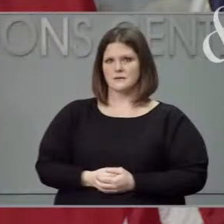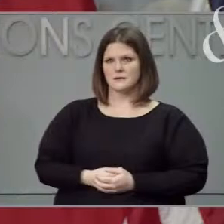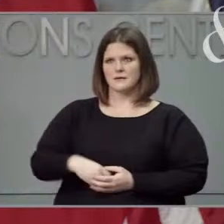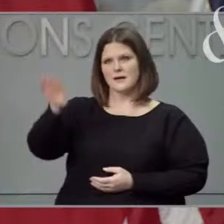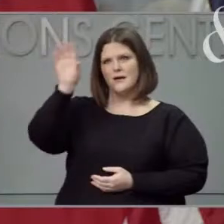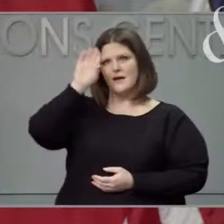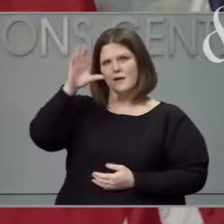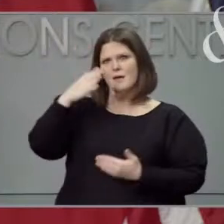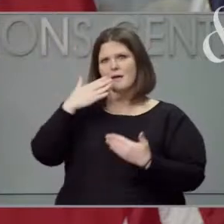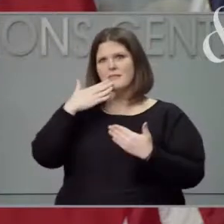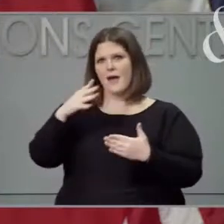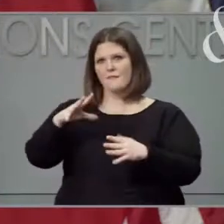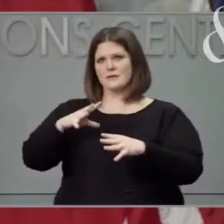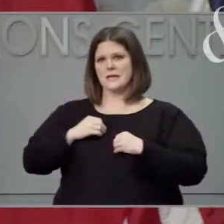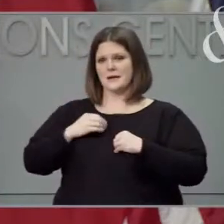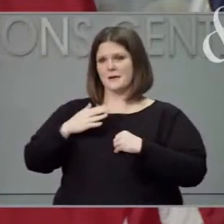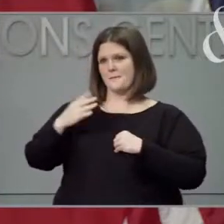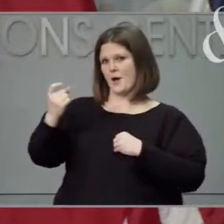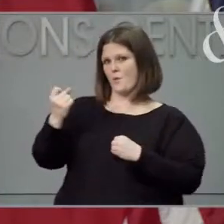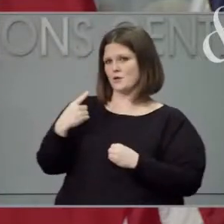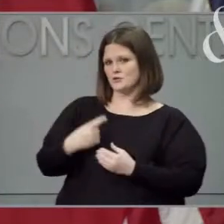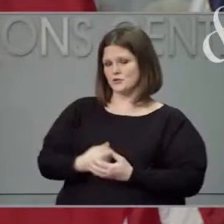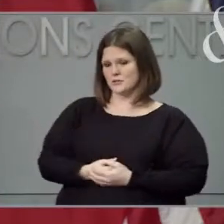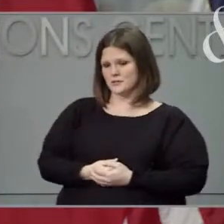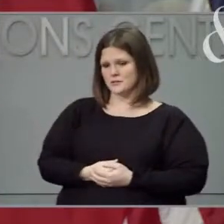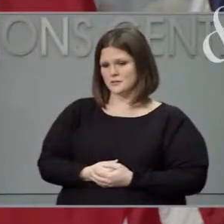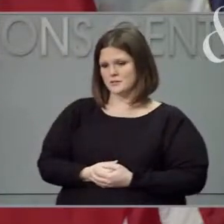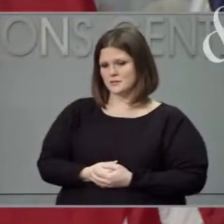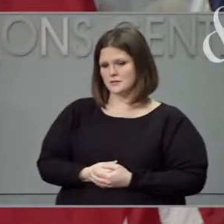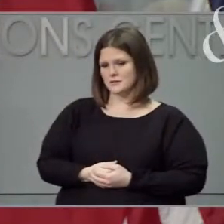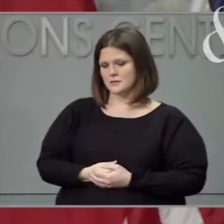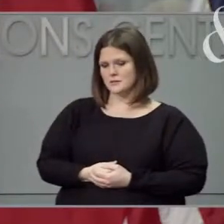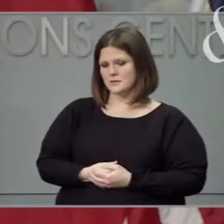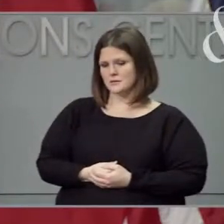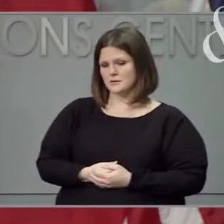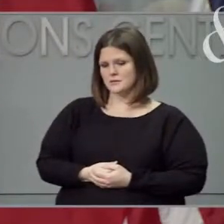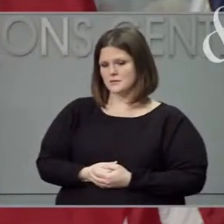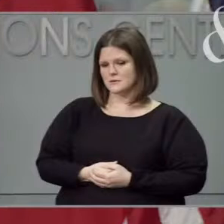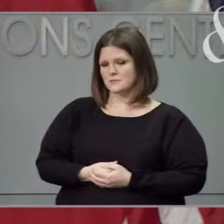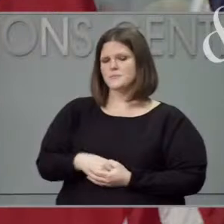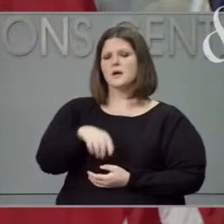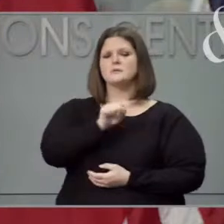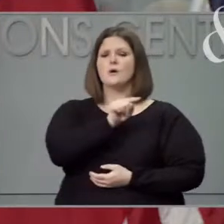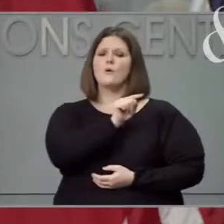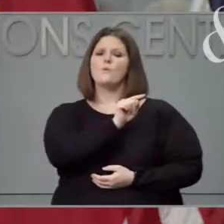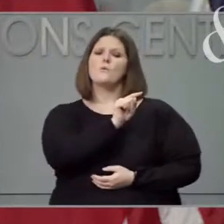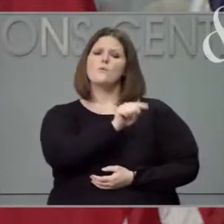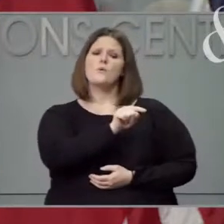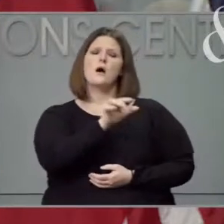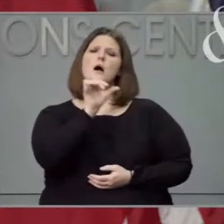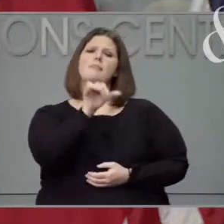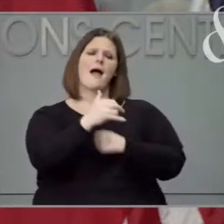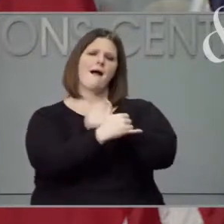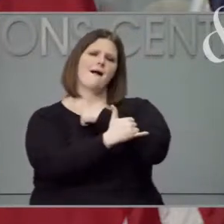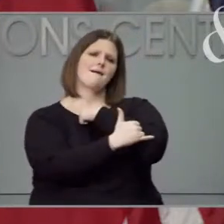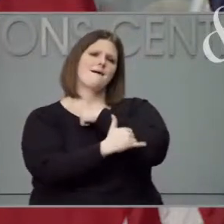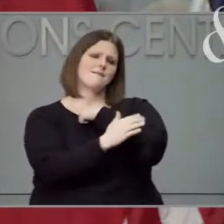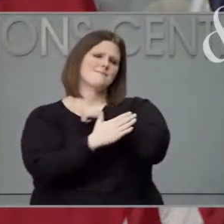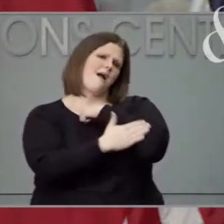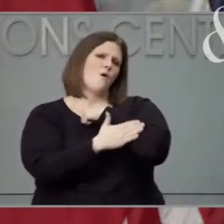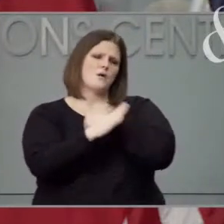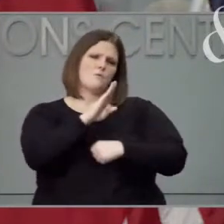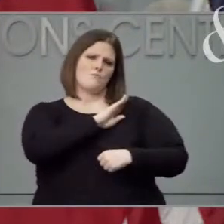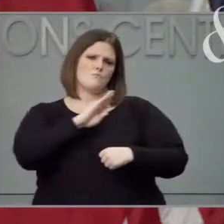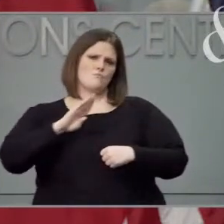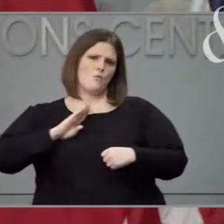Hi, thanks for taking my question. With these county board meetings to go over both